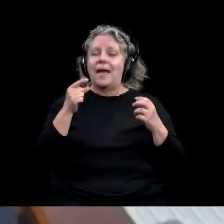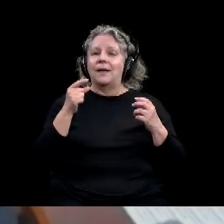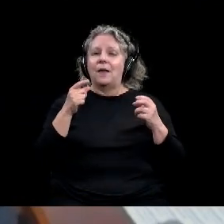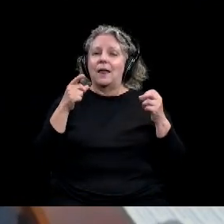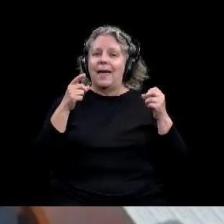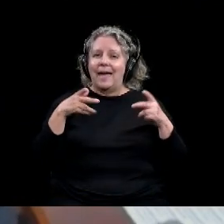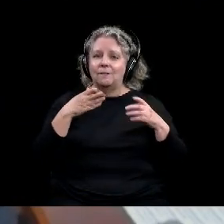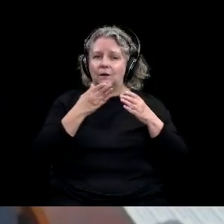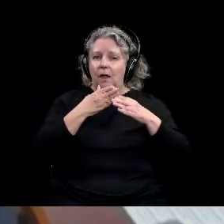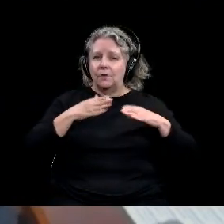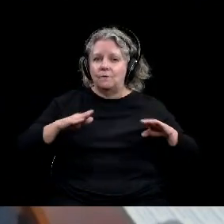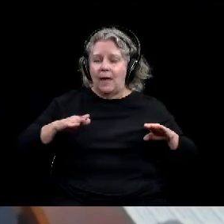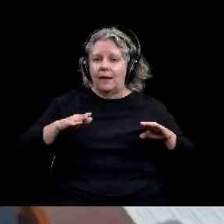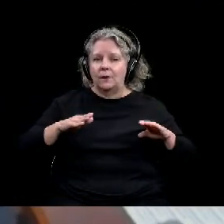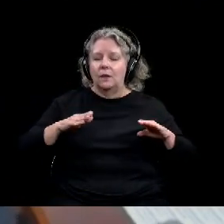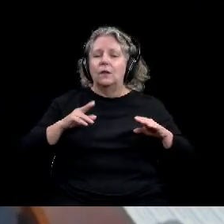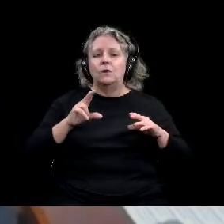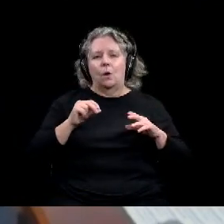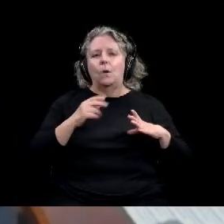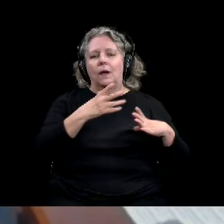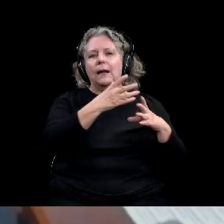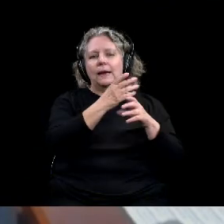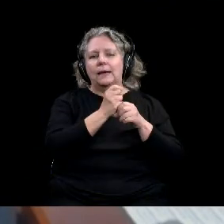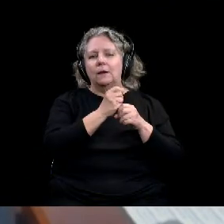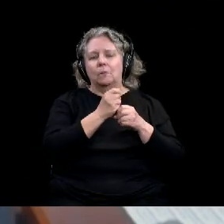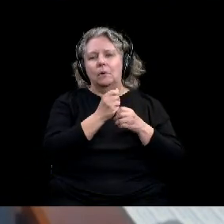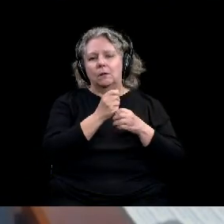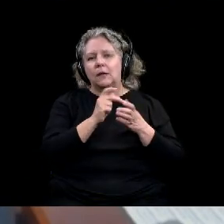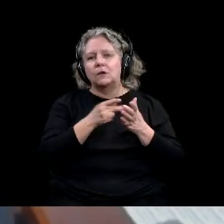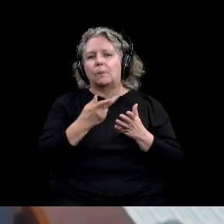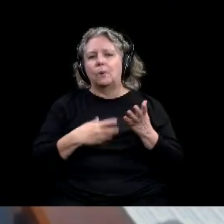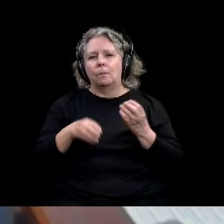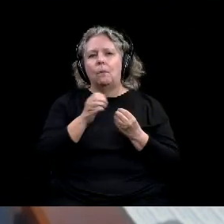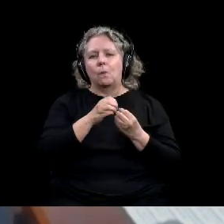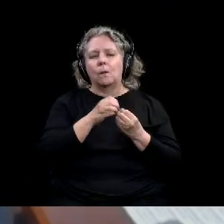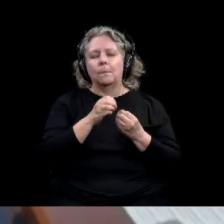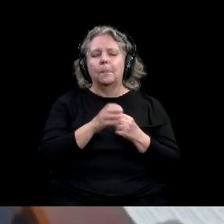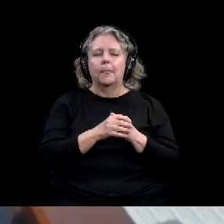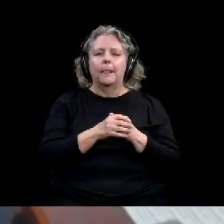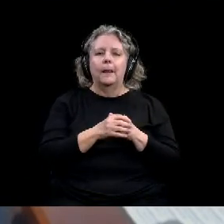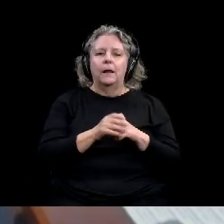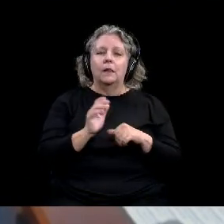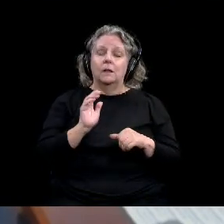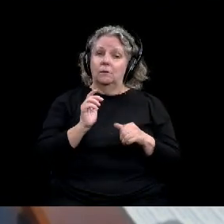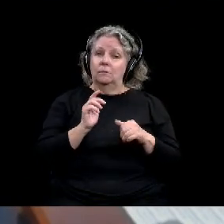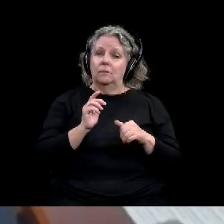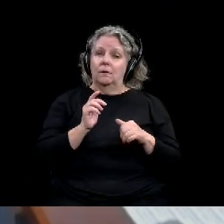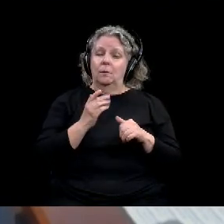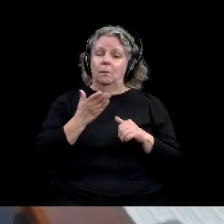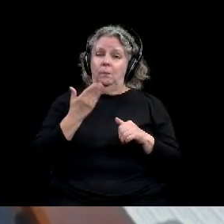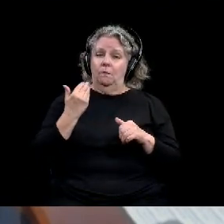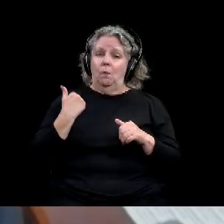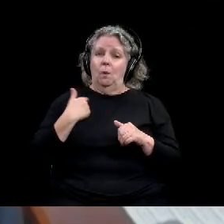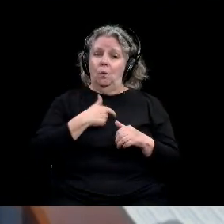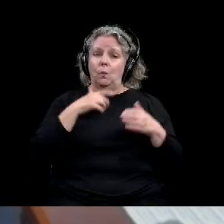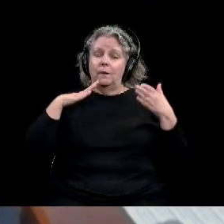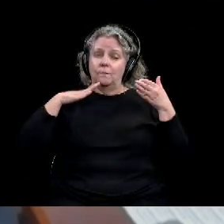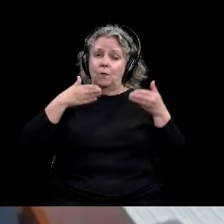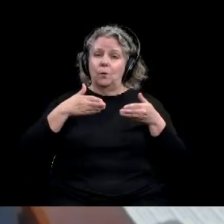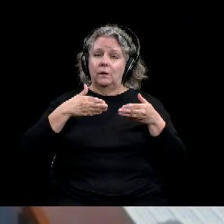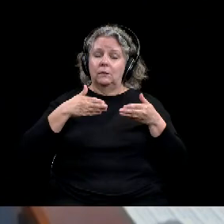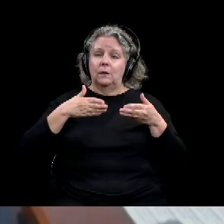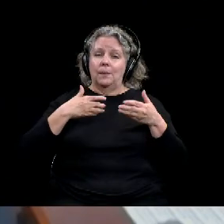Our efforts initially focused internally on healthcare providers. That wasn't